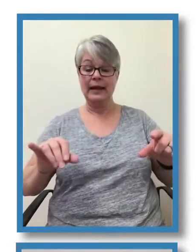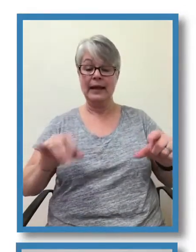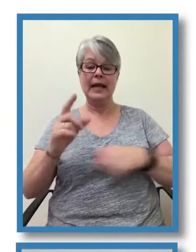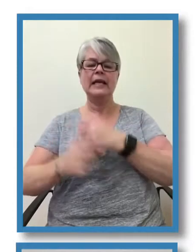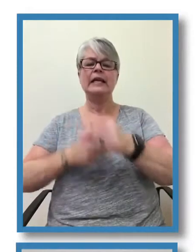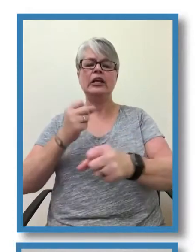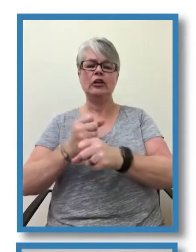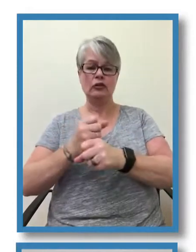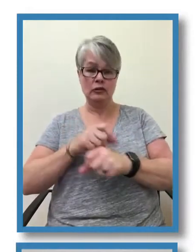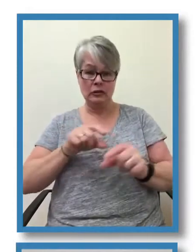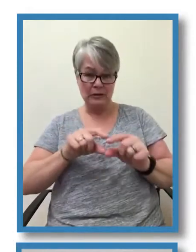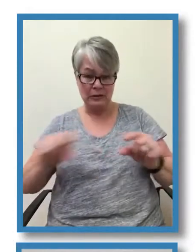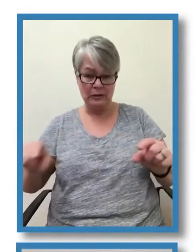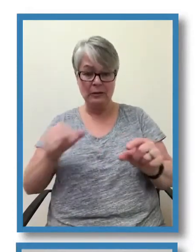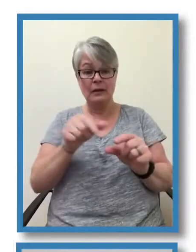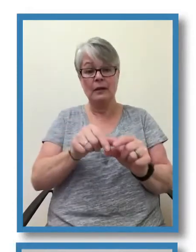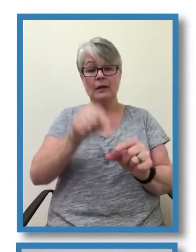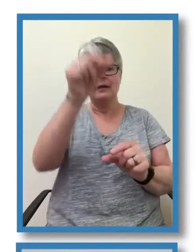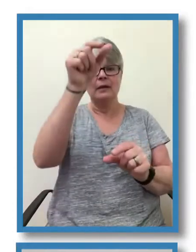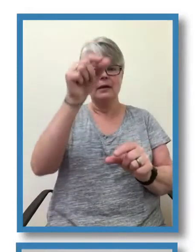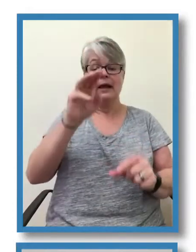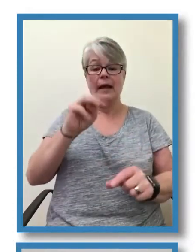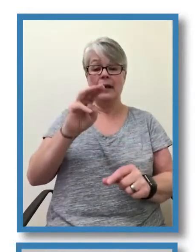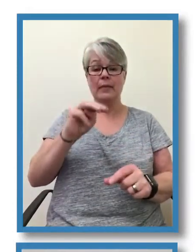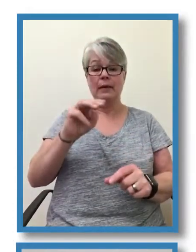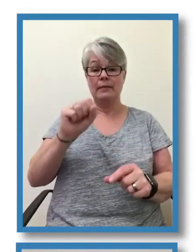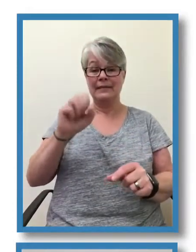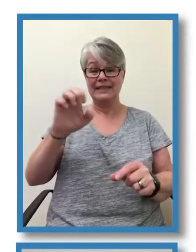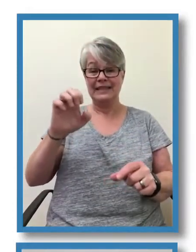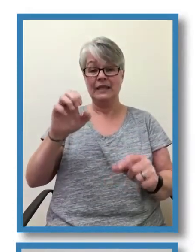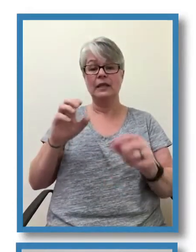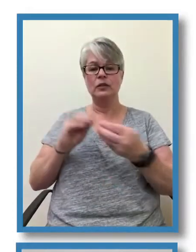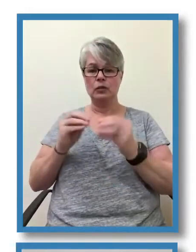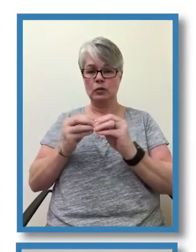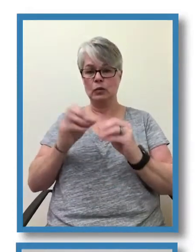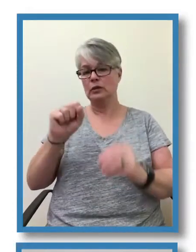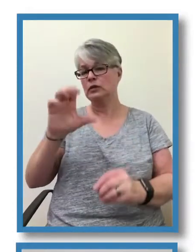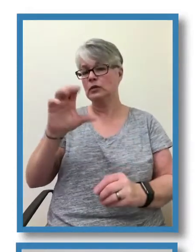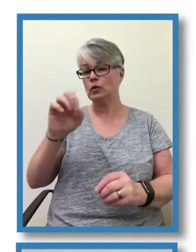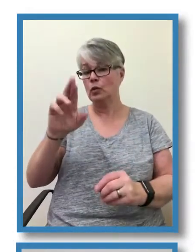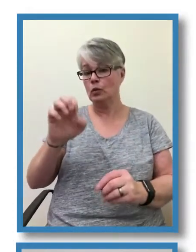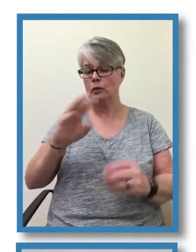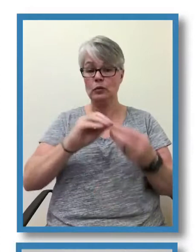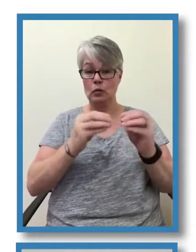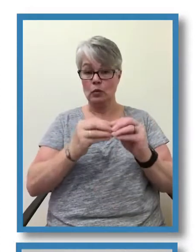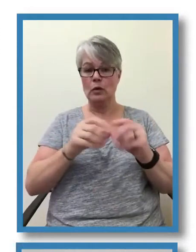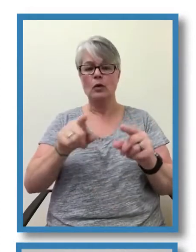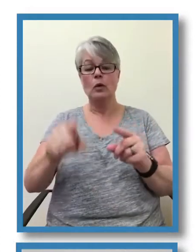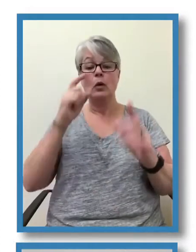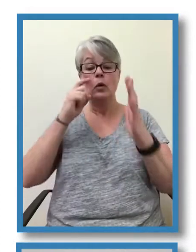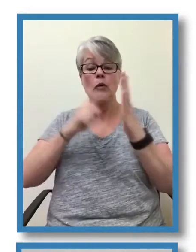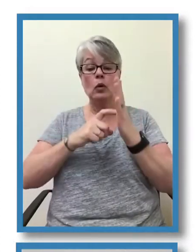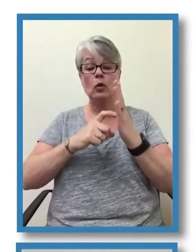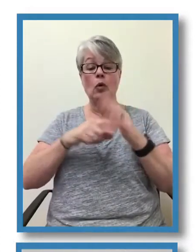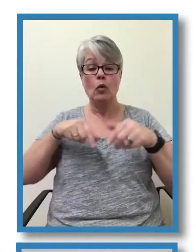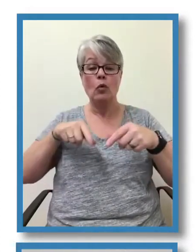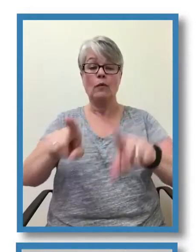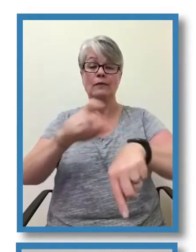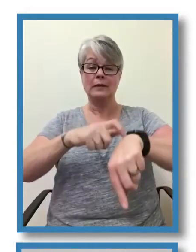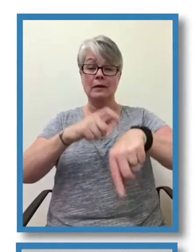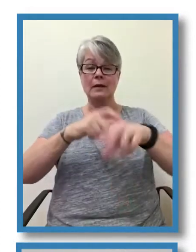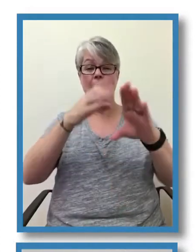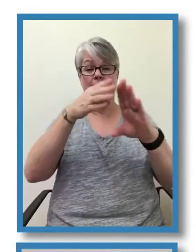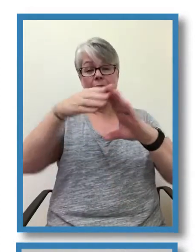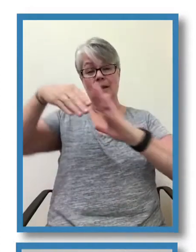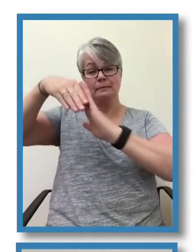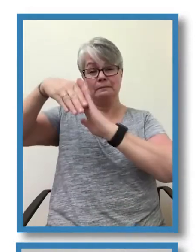a number of years. Now, this is not the typical pattern for every single person. This is an average pattern. If we took